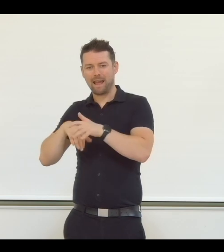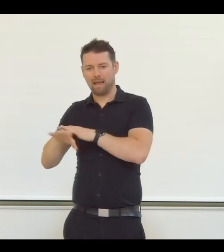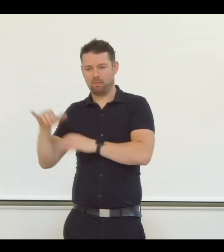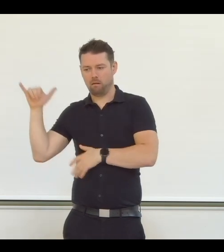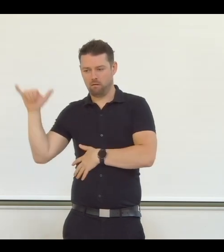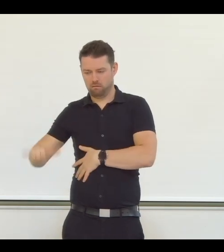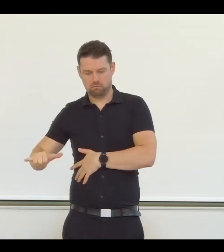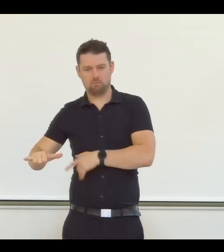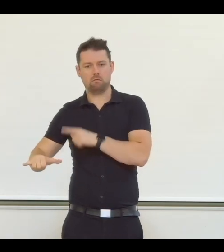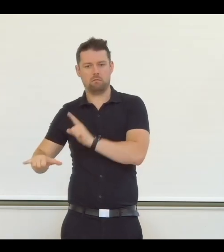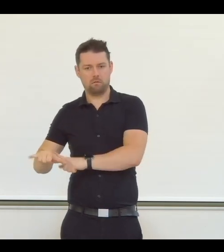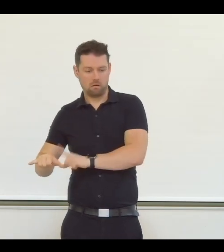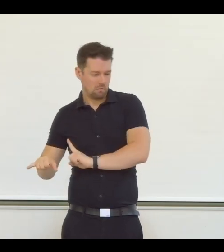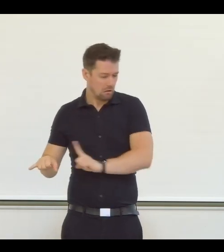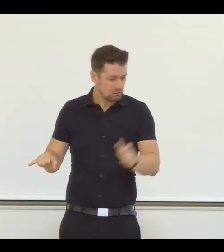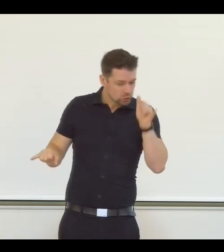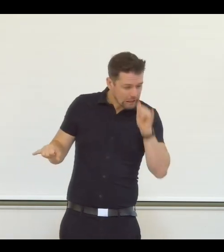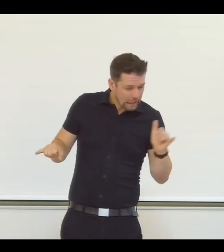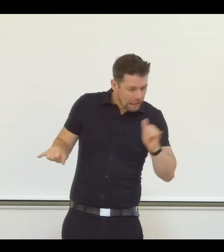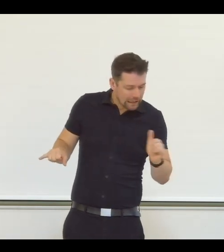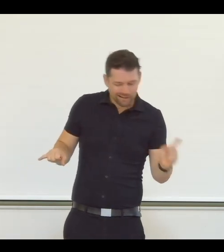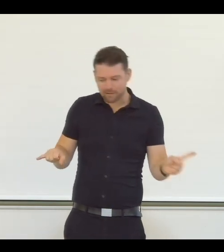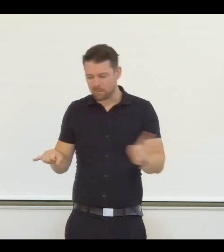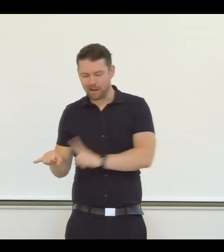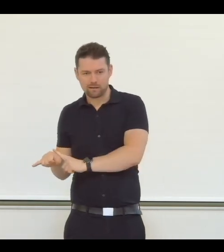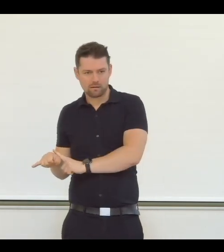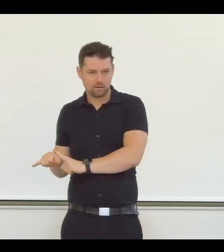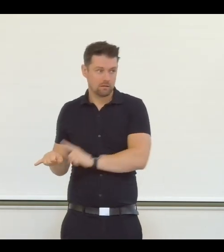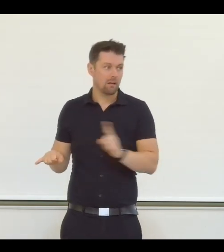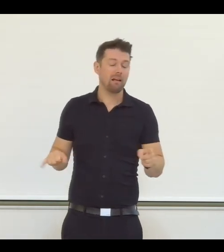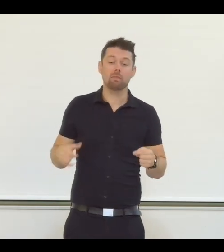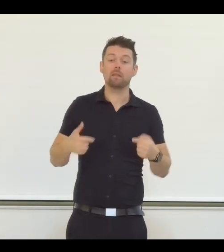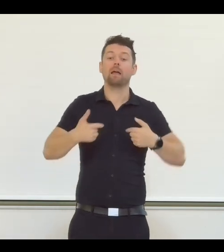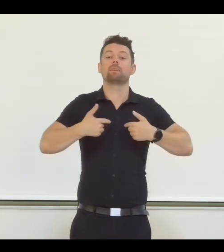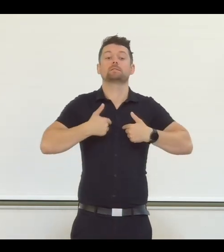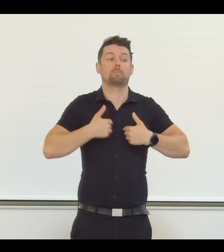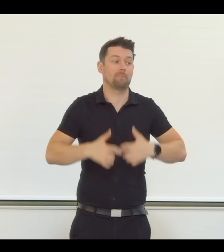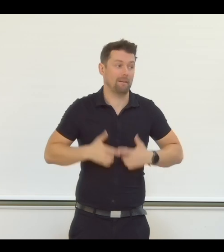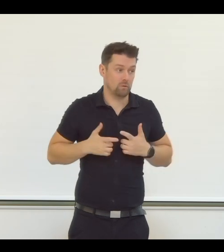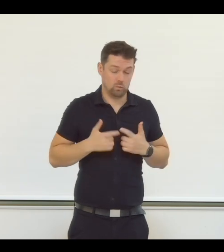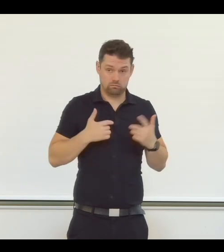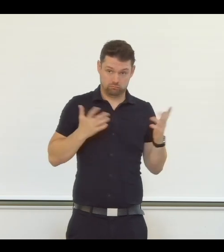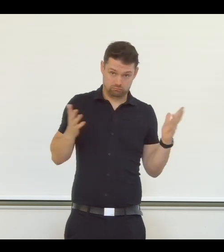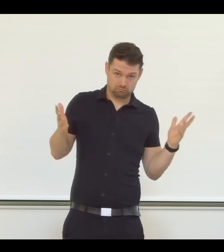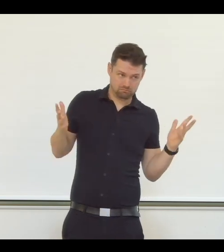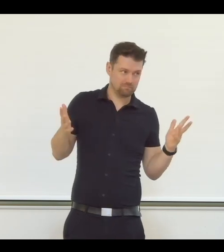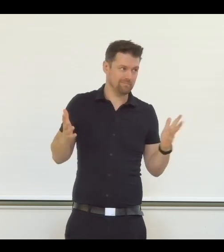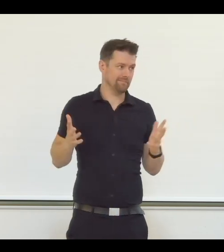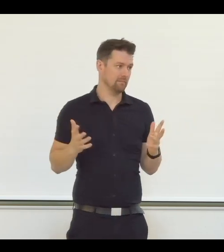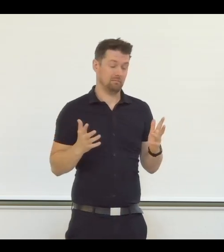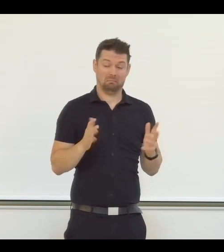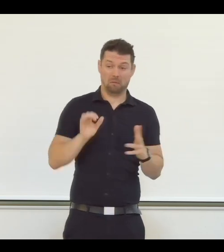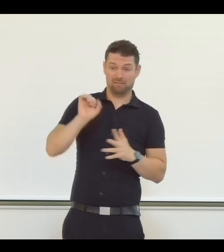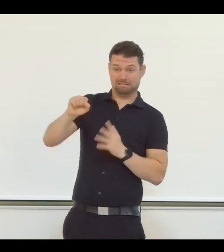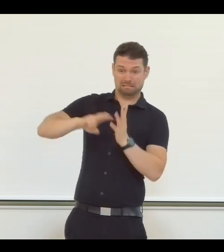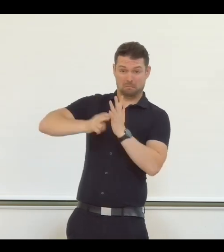everything is working there. I mean, that's how I would do it. Like I said, we're not mission planners. There might be